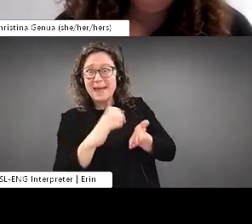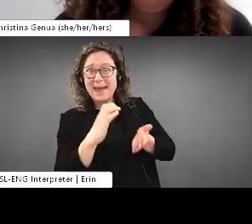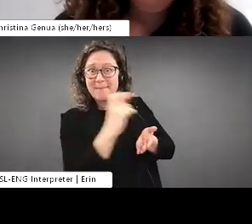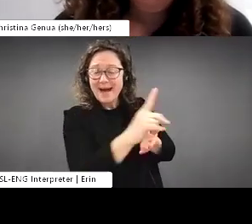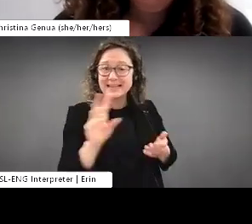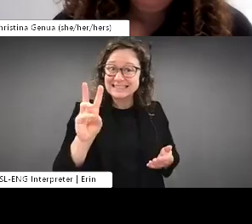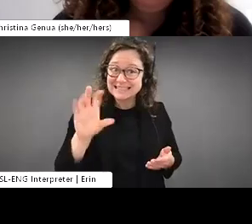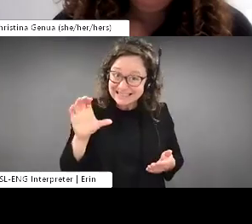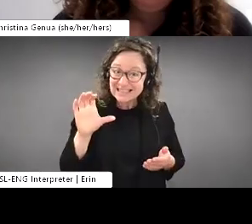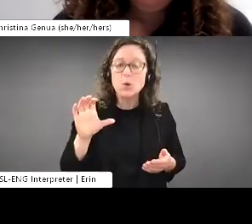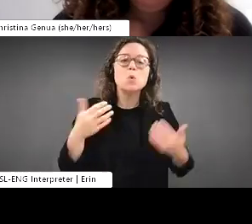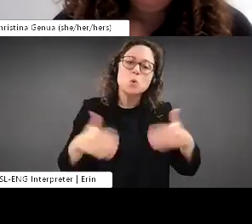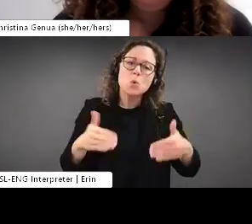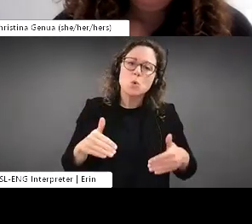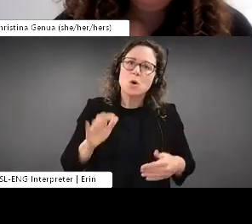600.